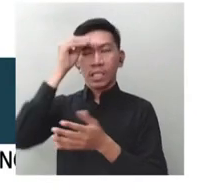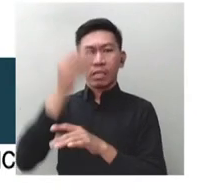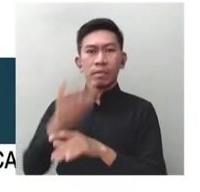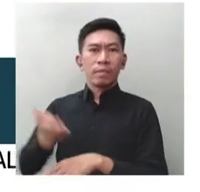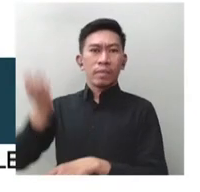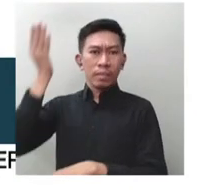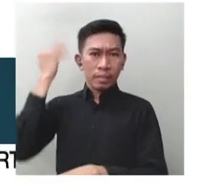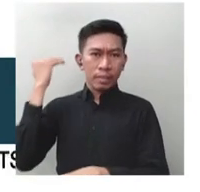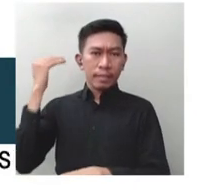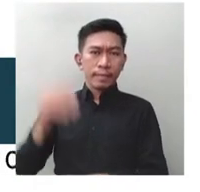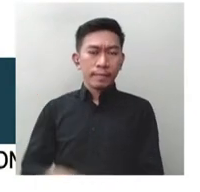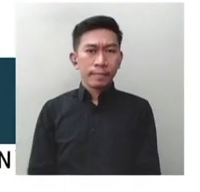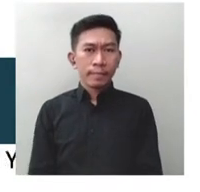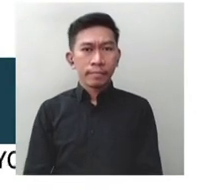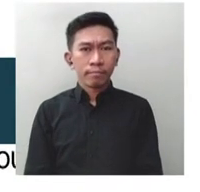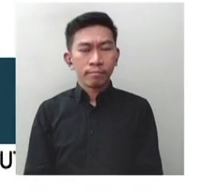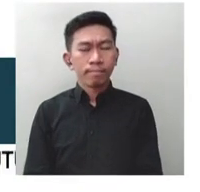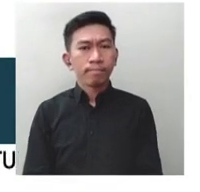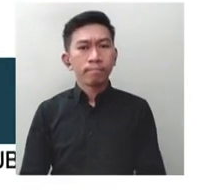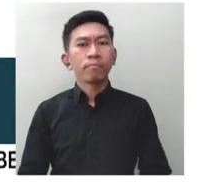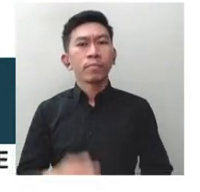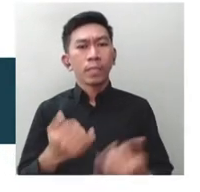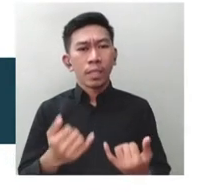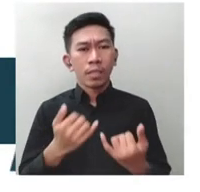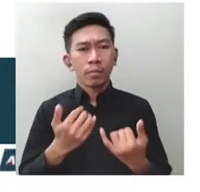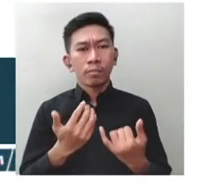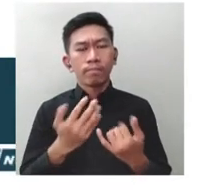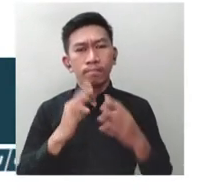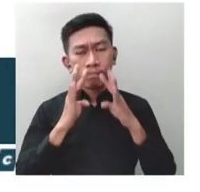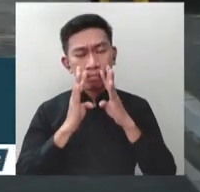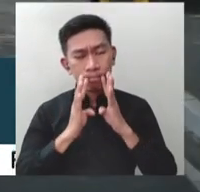this unfortunate incident, Ms. Carmina,